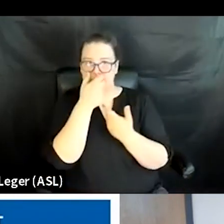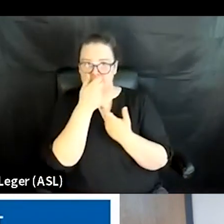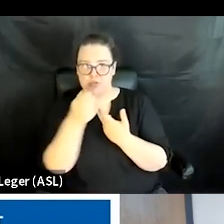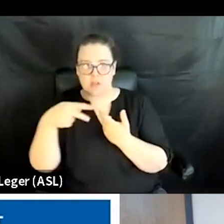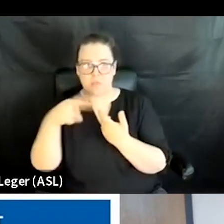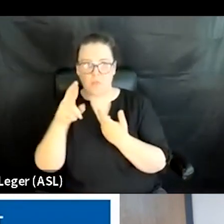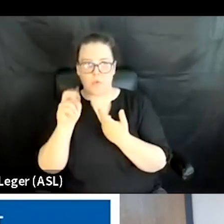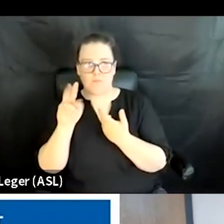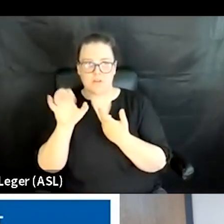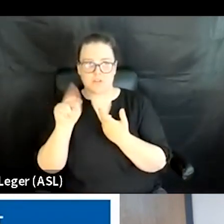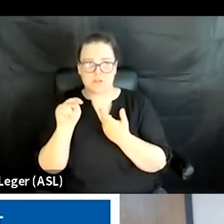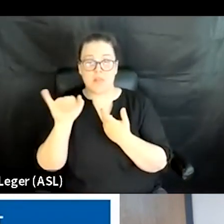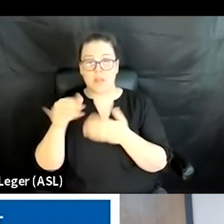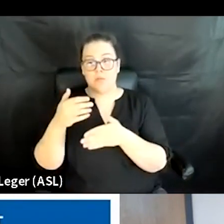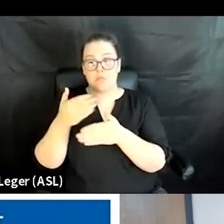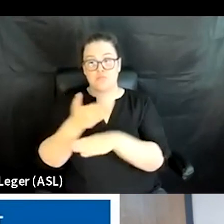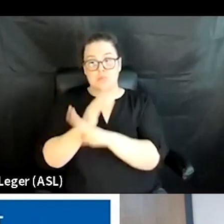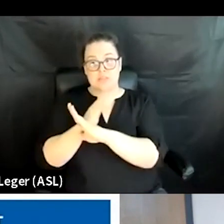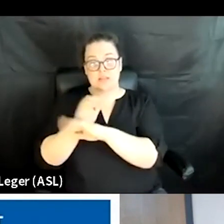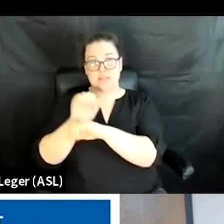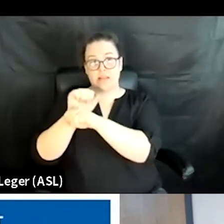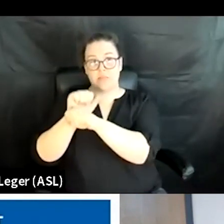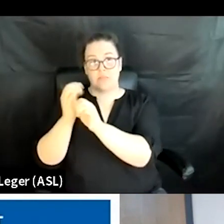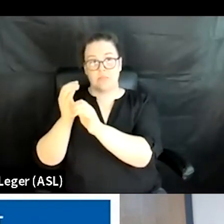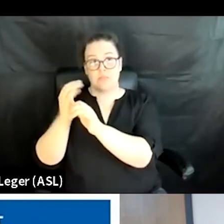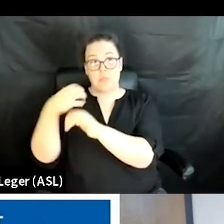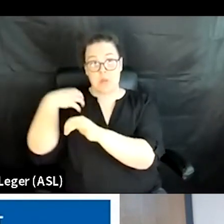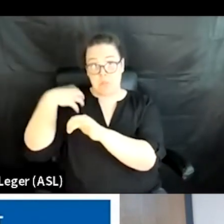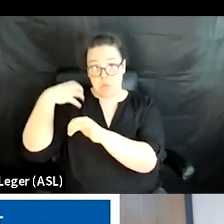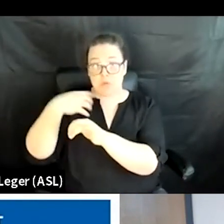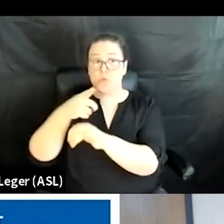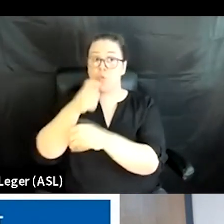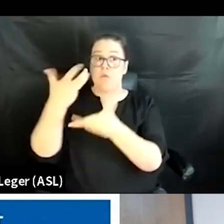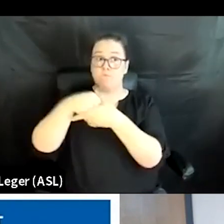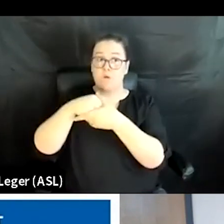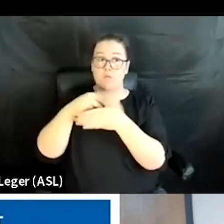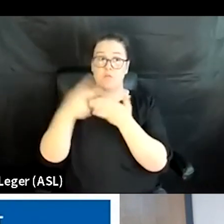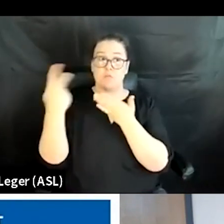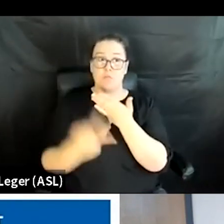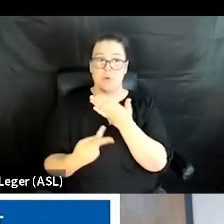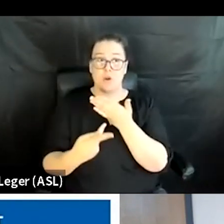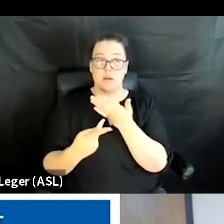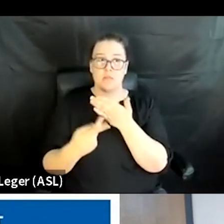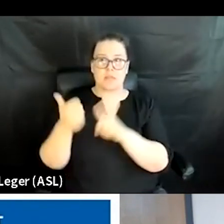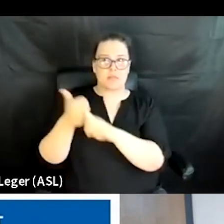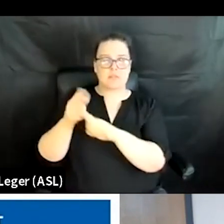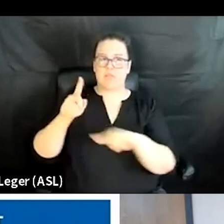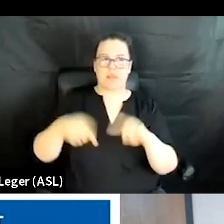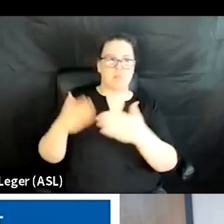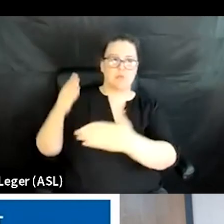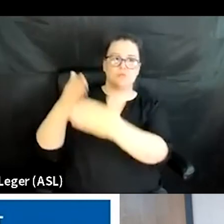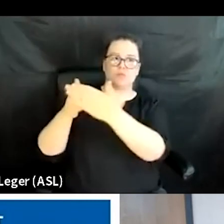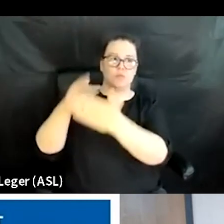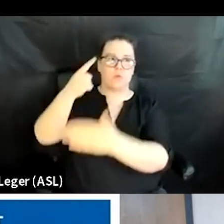which protects employers who participate in this program from being sued